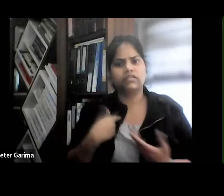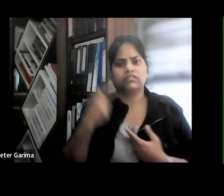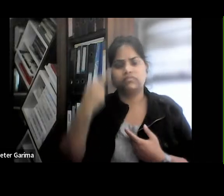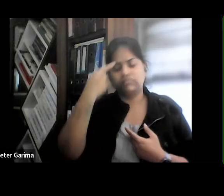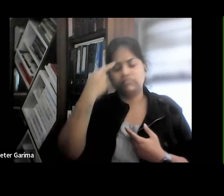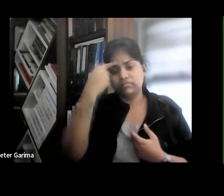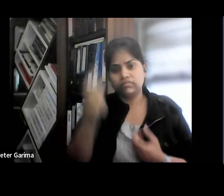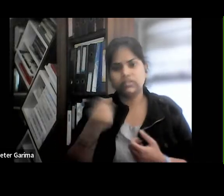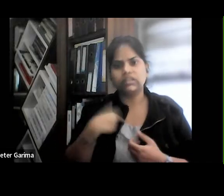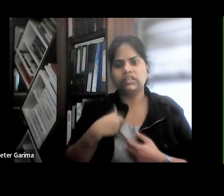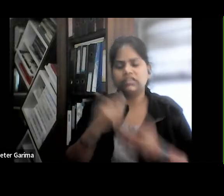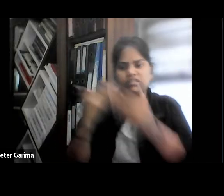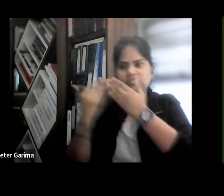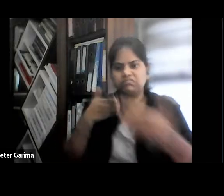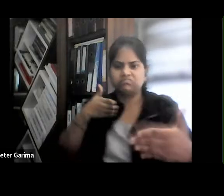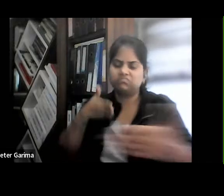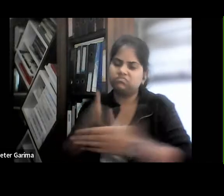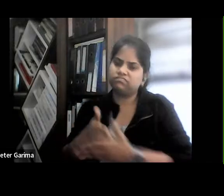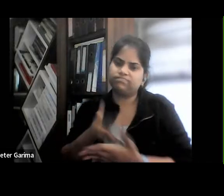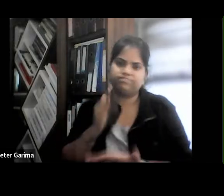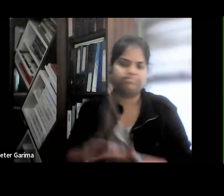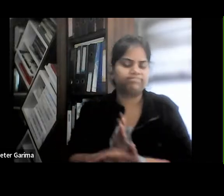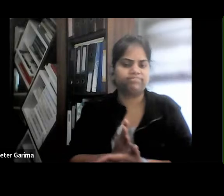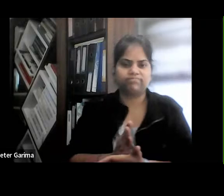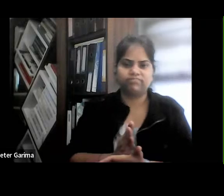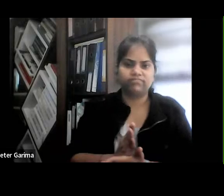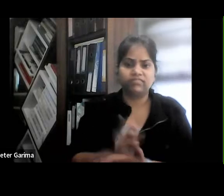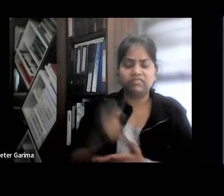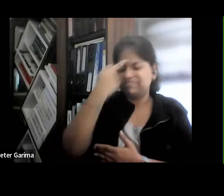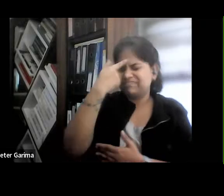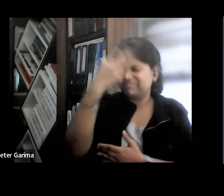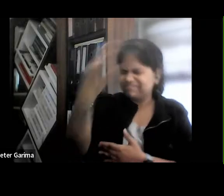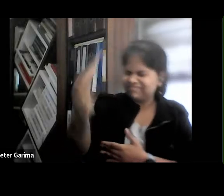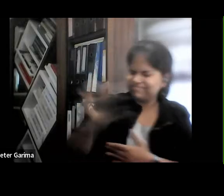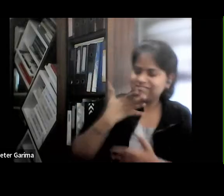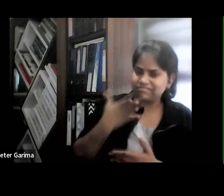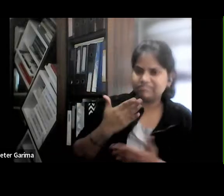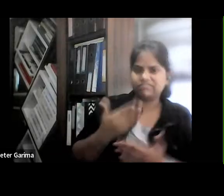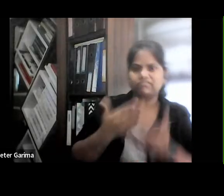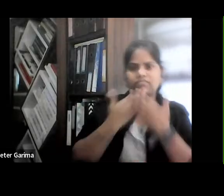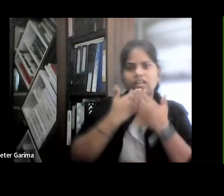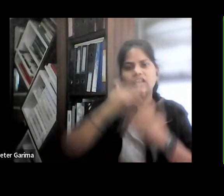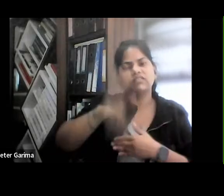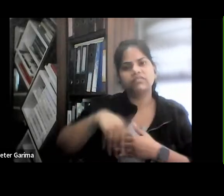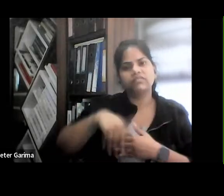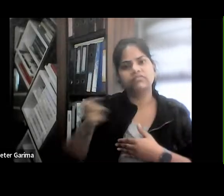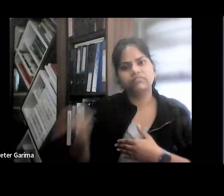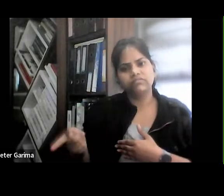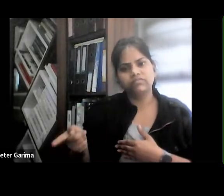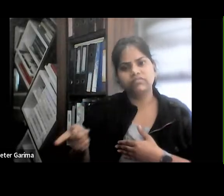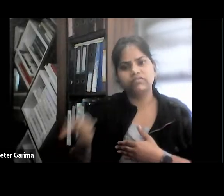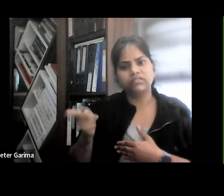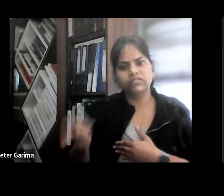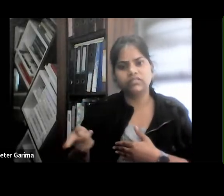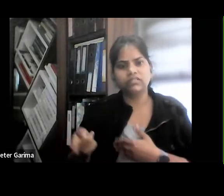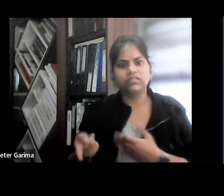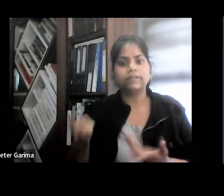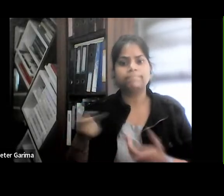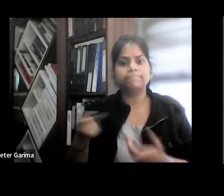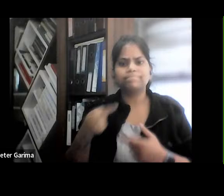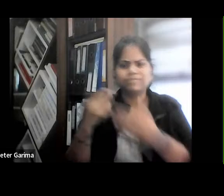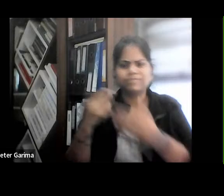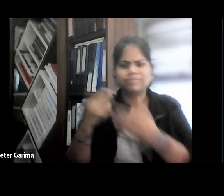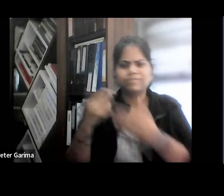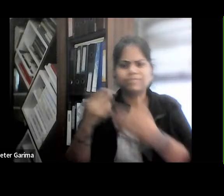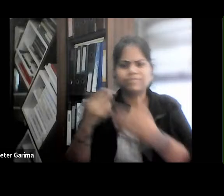He had been a very bright student, but soon he realizes that there was no medium of instruction available for deaf